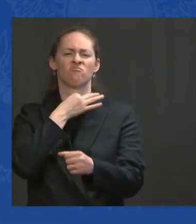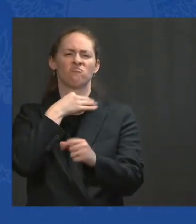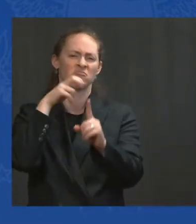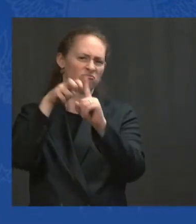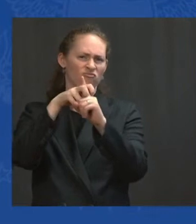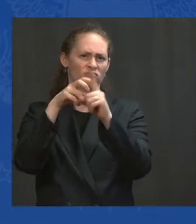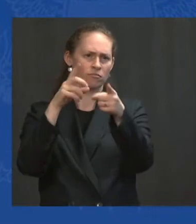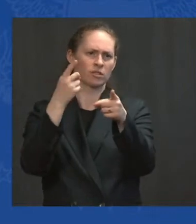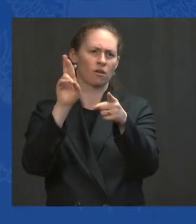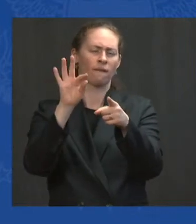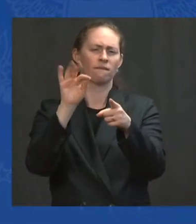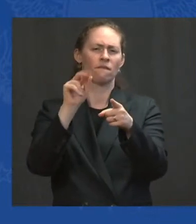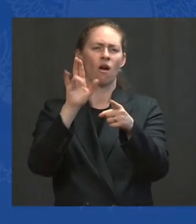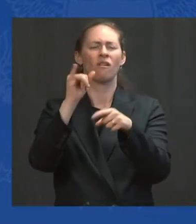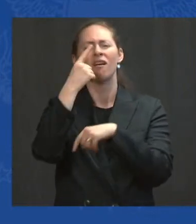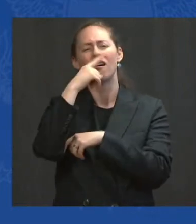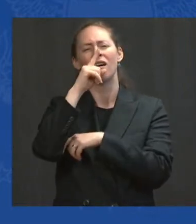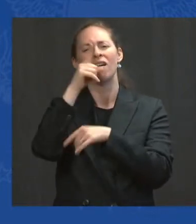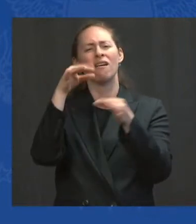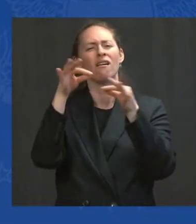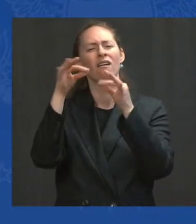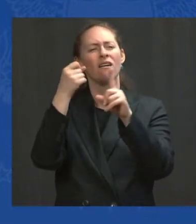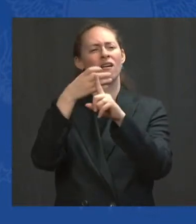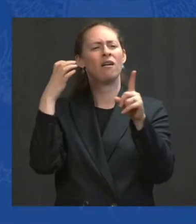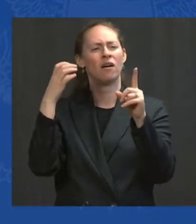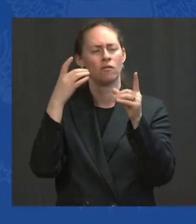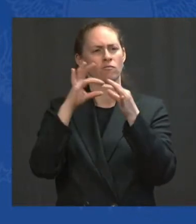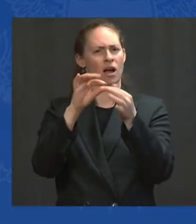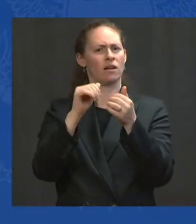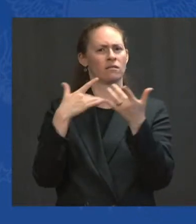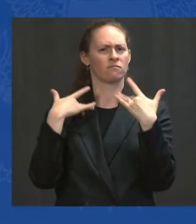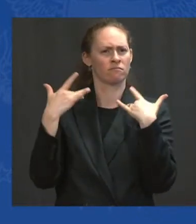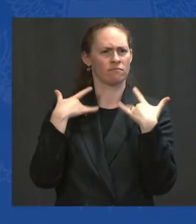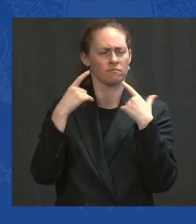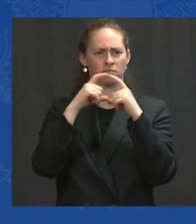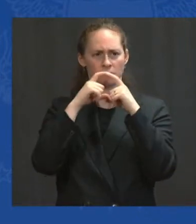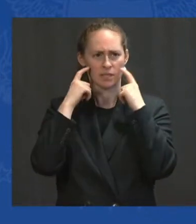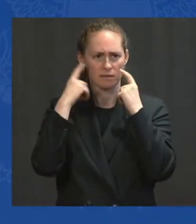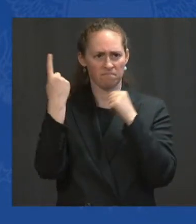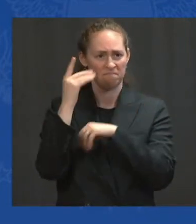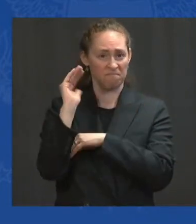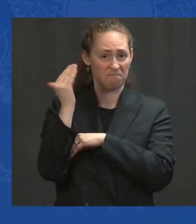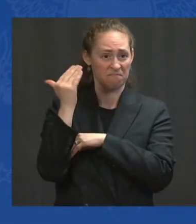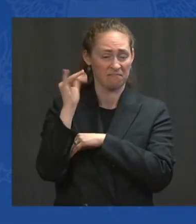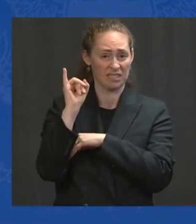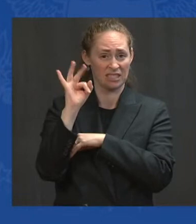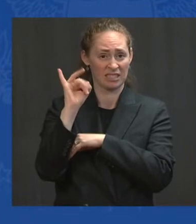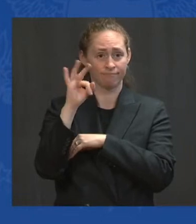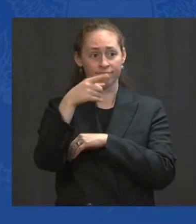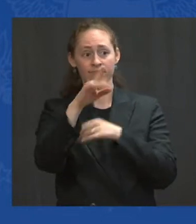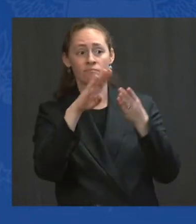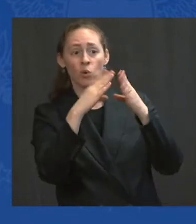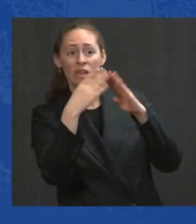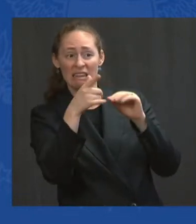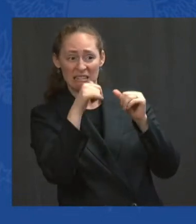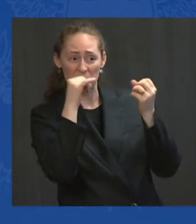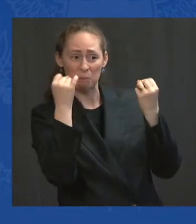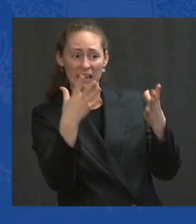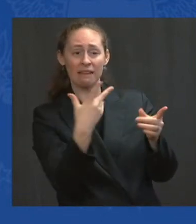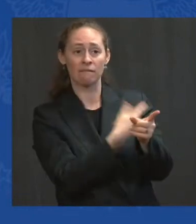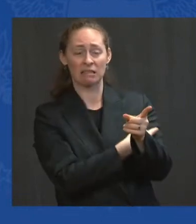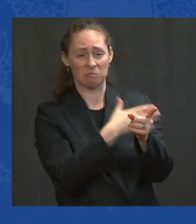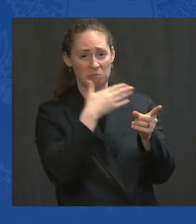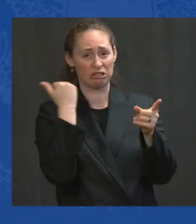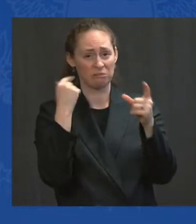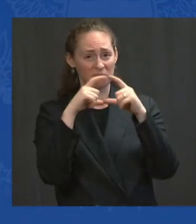bit more about mask wearing. You said that you would possibly wear a mask if you were in a community with low vaccination rates. And is there any sort